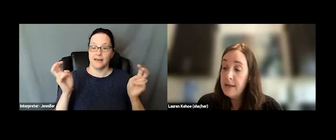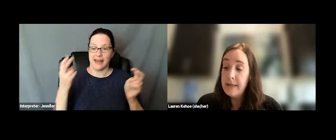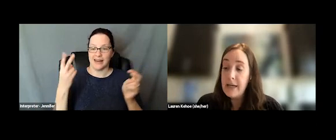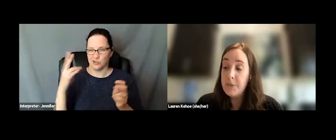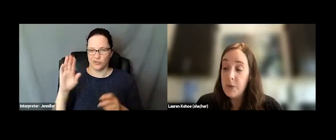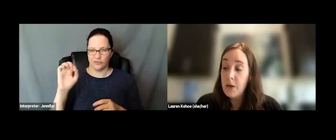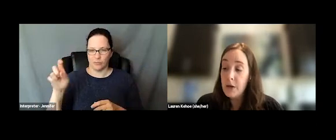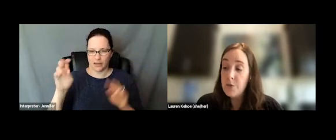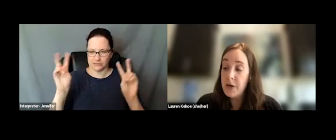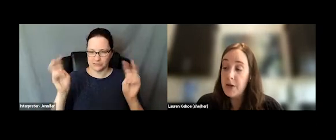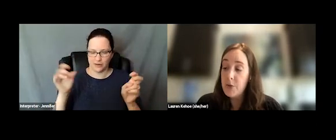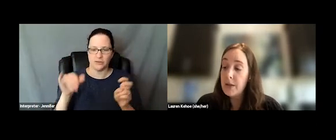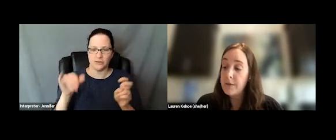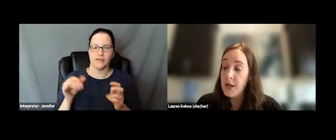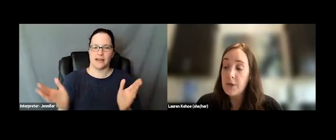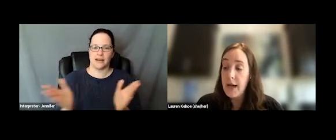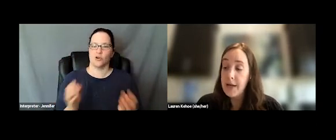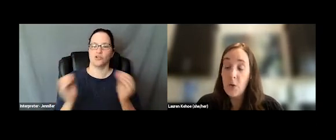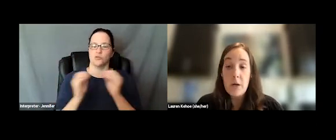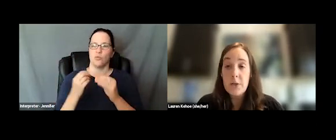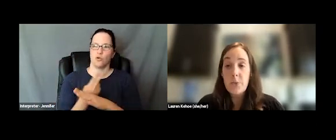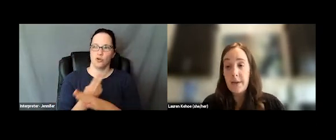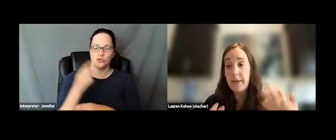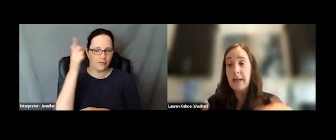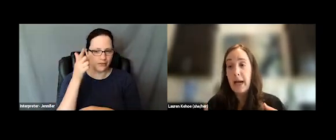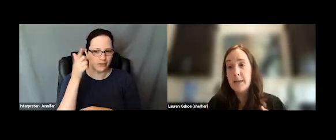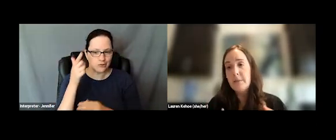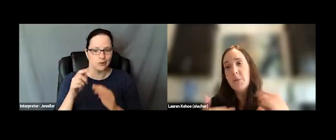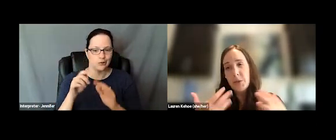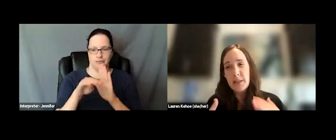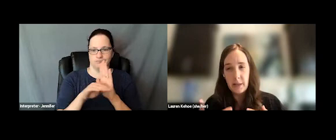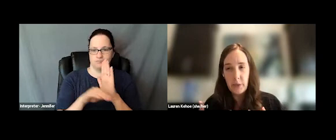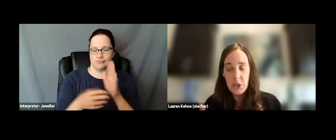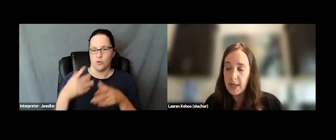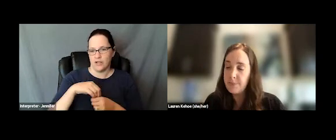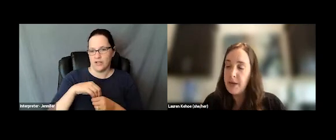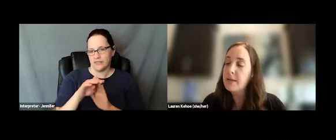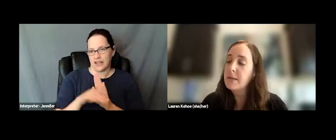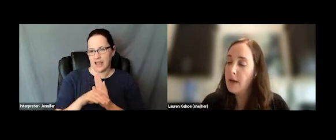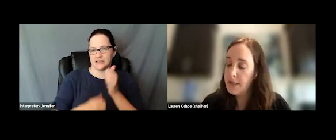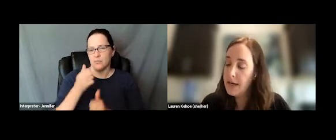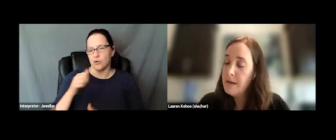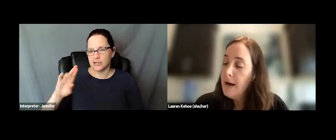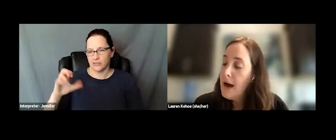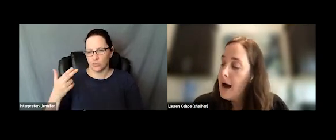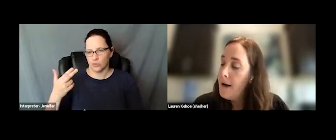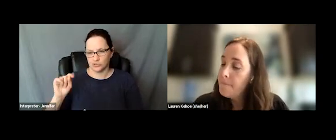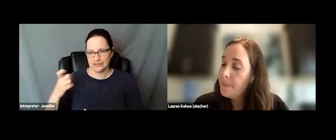titles. This helped to encourage better use of logical heading orders within the guides, mostly in the rich text box